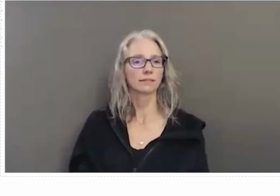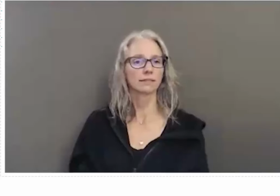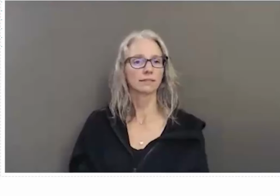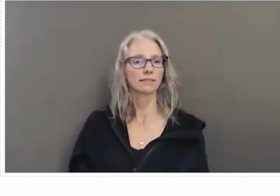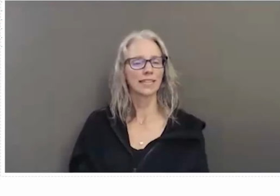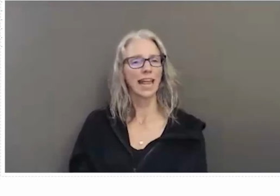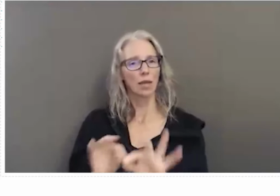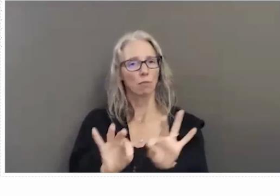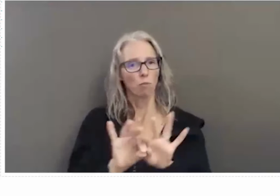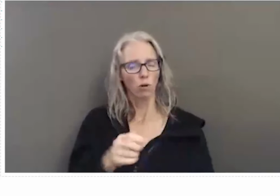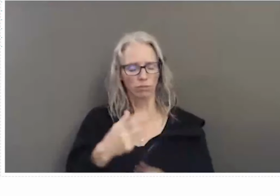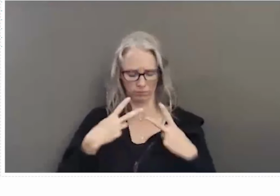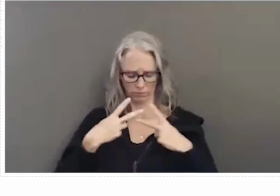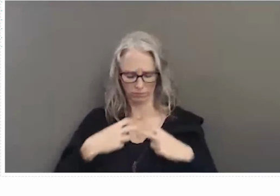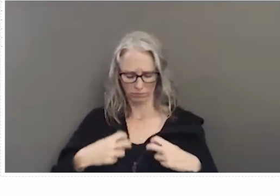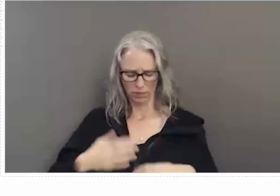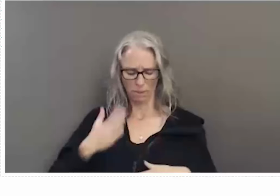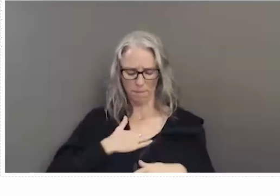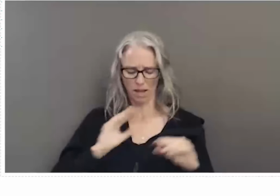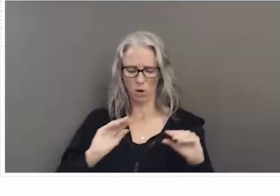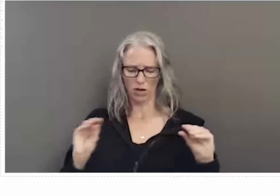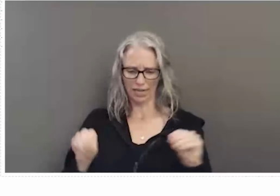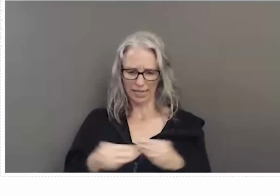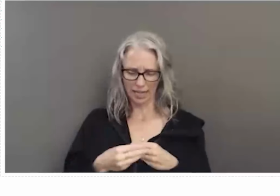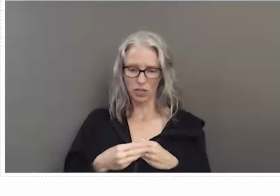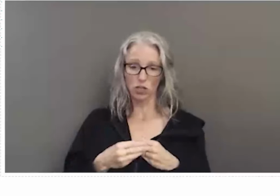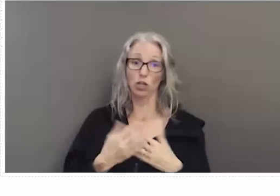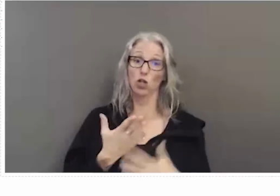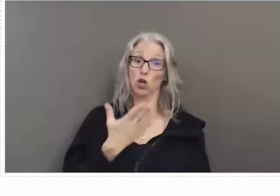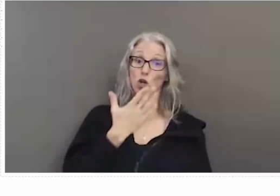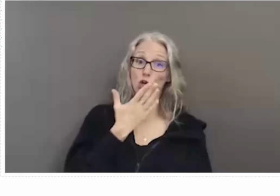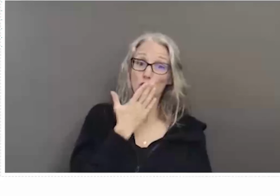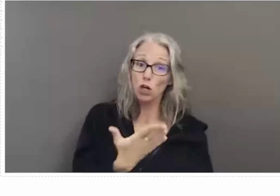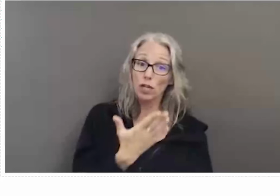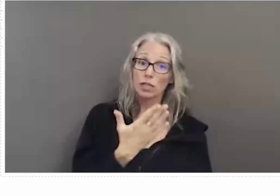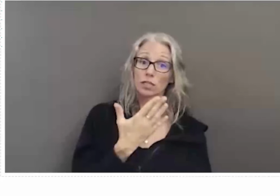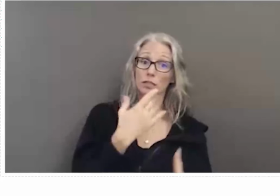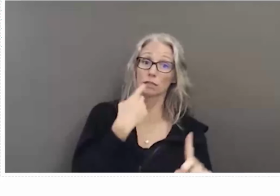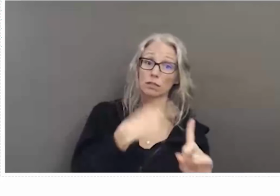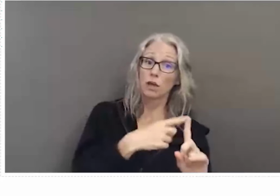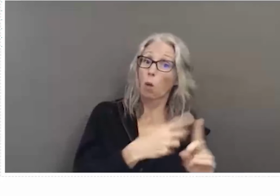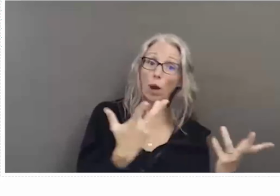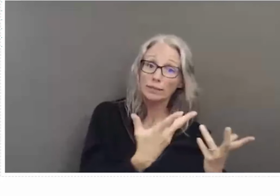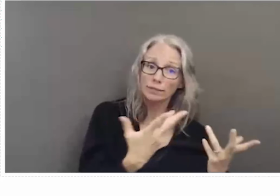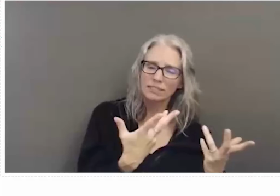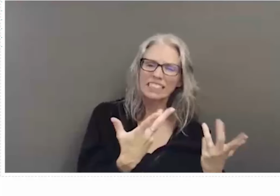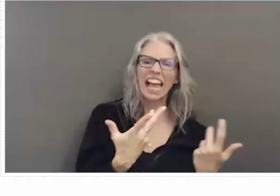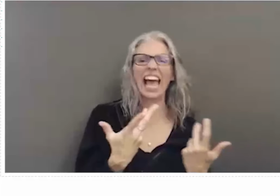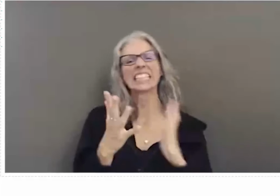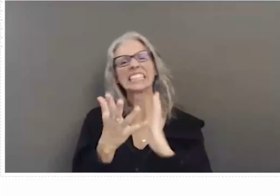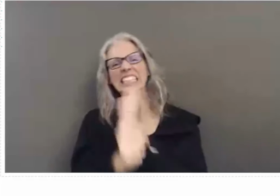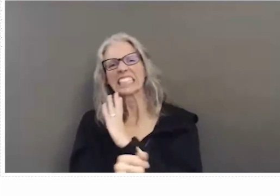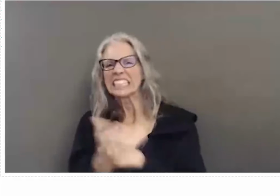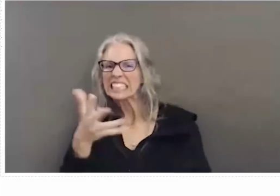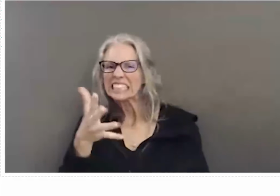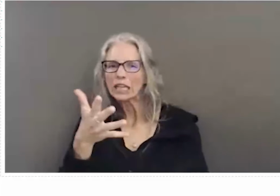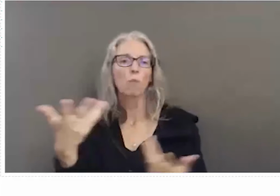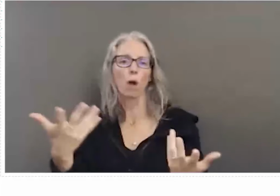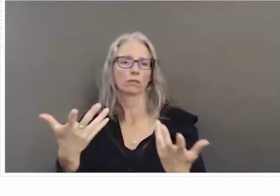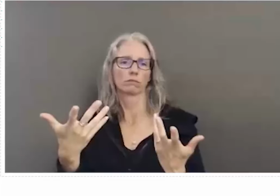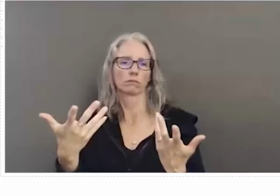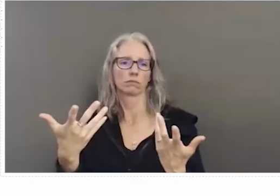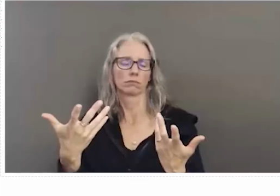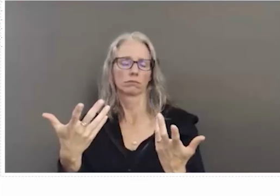at and maybe not good at. Which leads me to basically the second part of the topic that we always address when I do mentorship